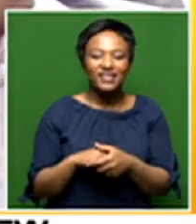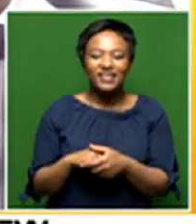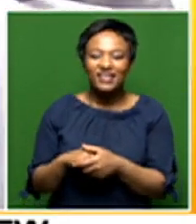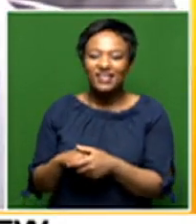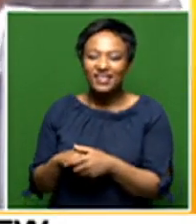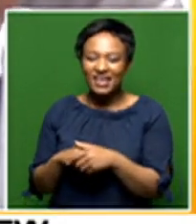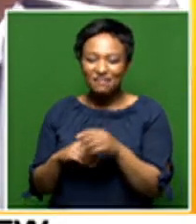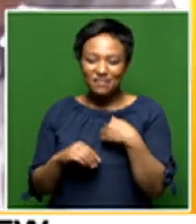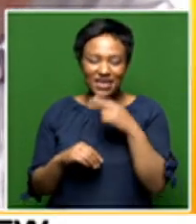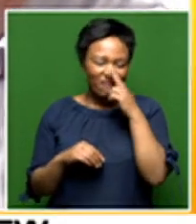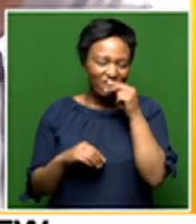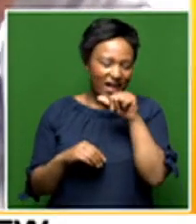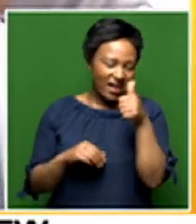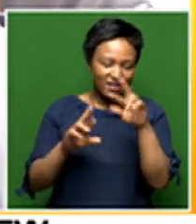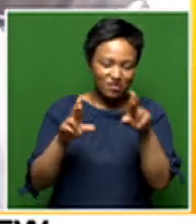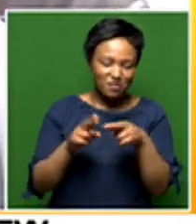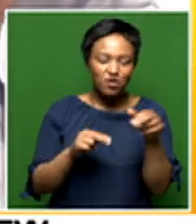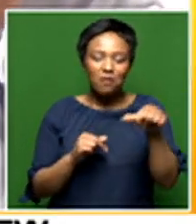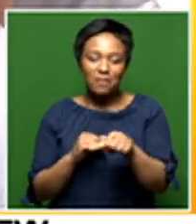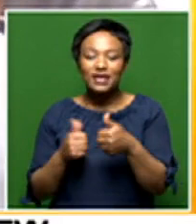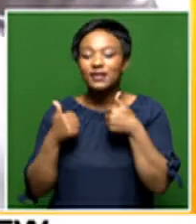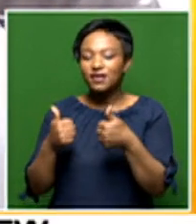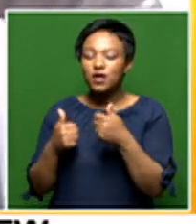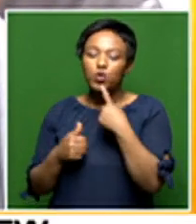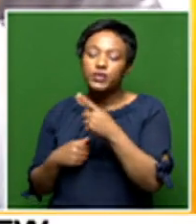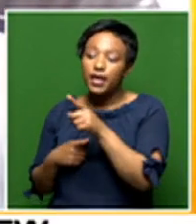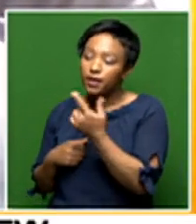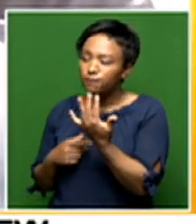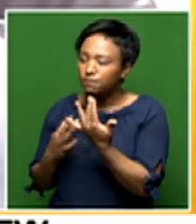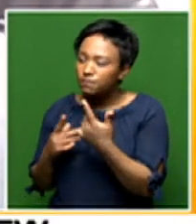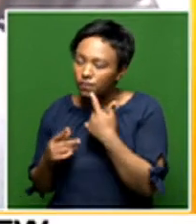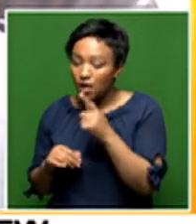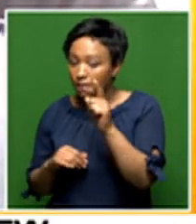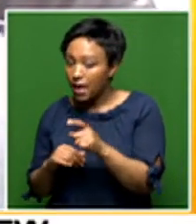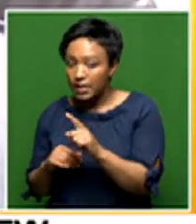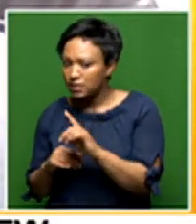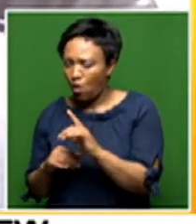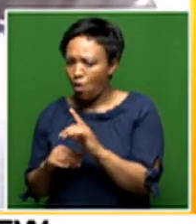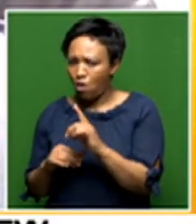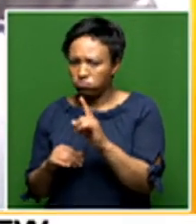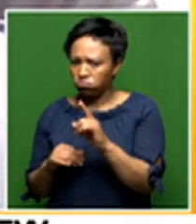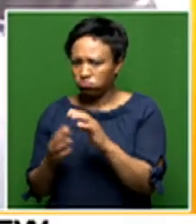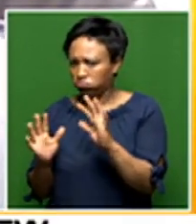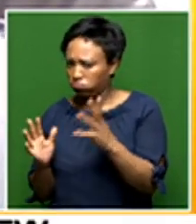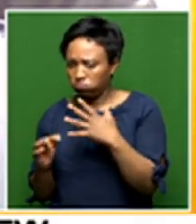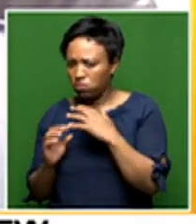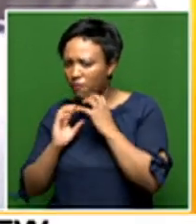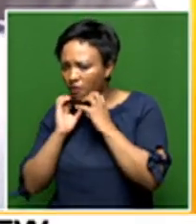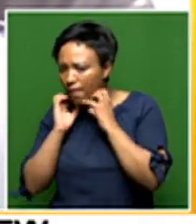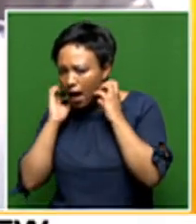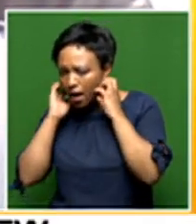room. Okay, good. I'm glad we've got you back. So Okay. you were saying Yeah. it's not compulsory. The mumps and rubella.